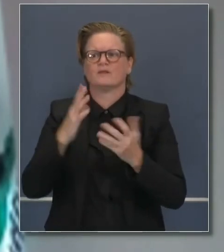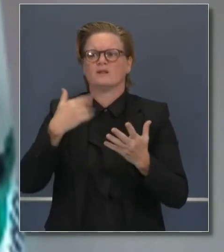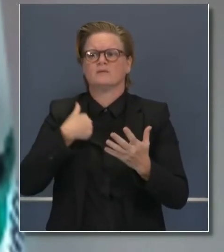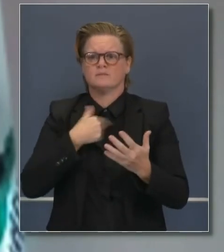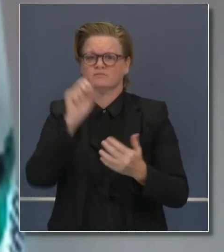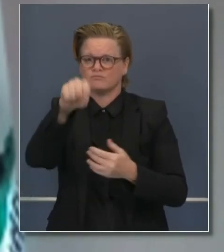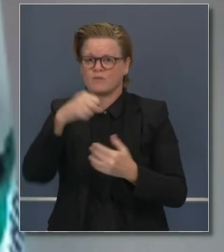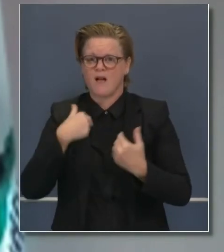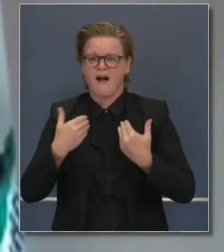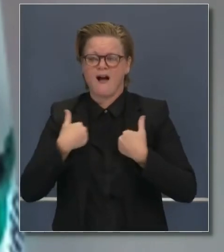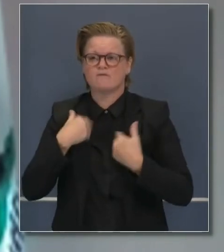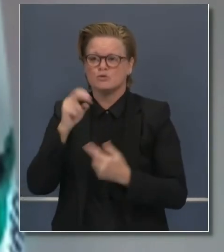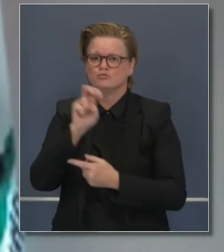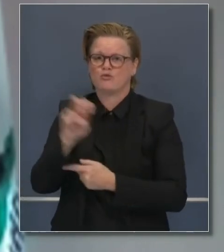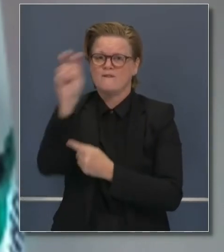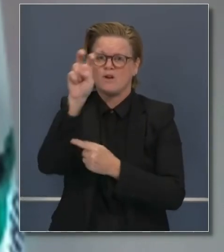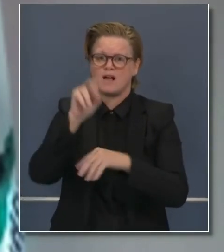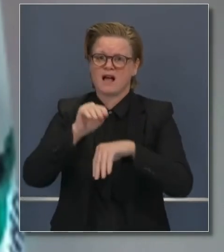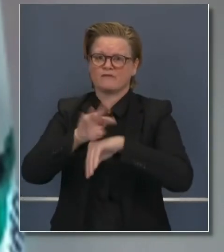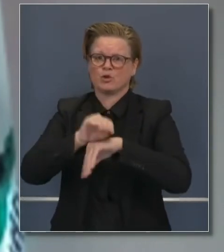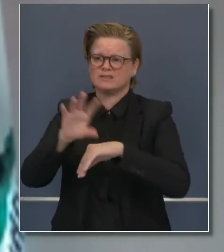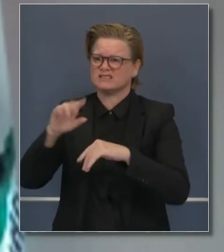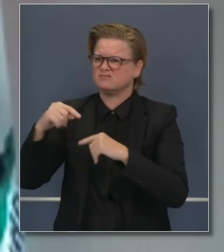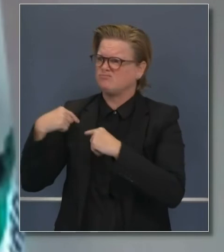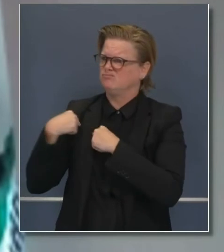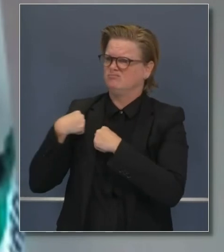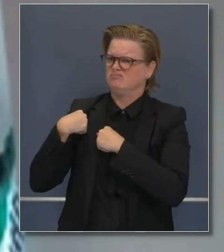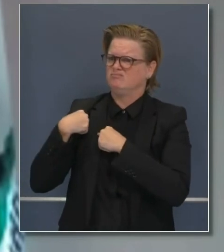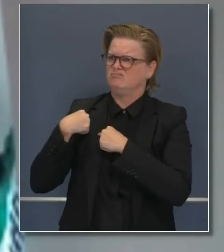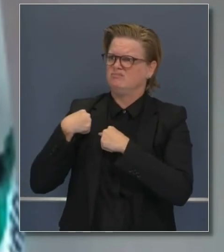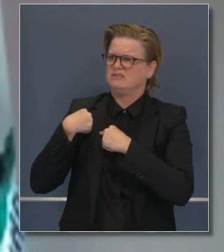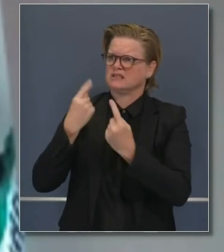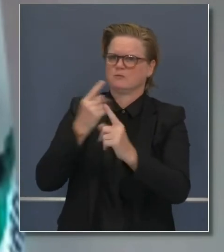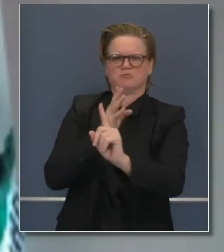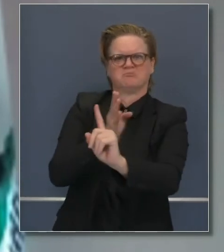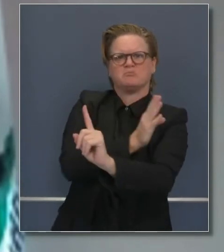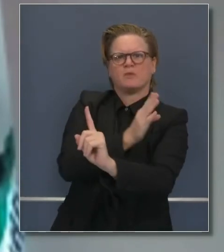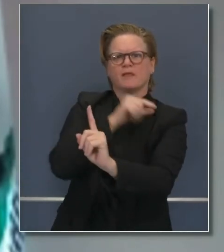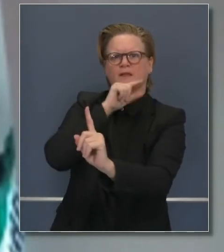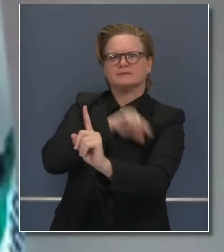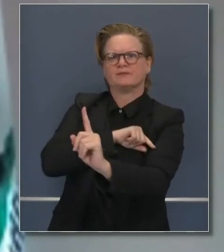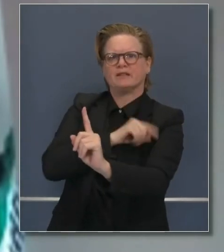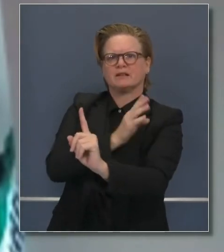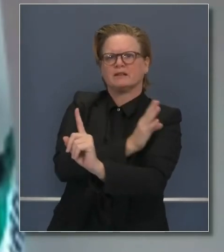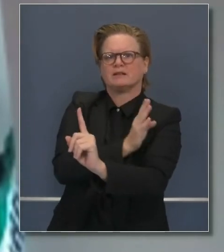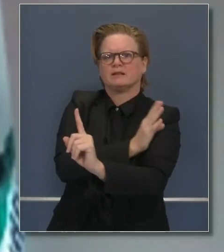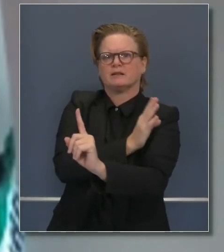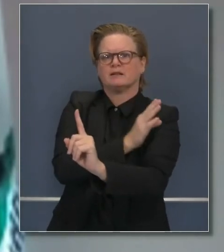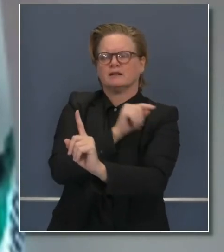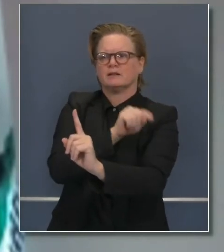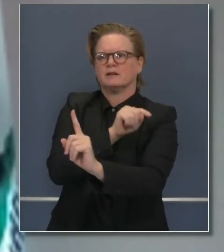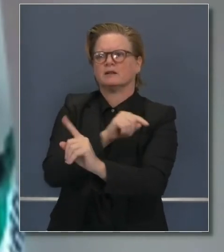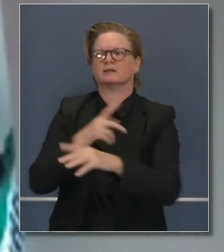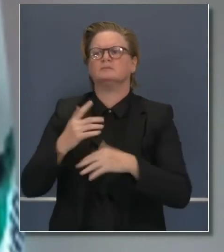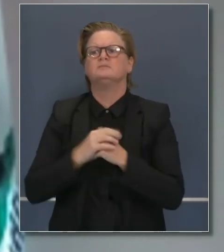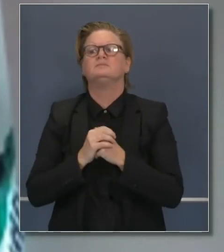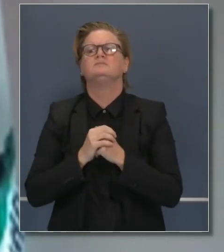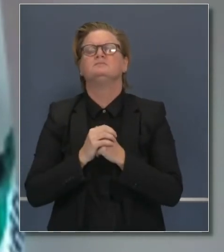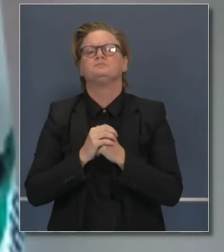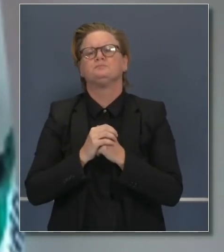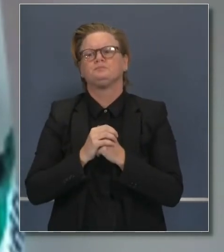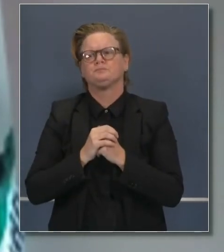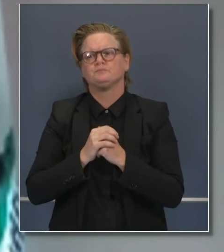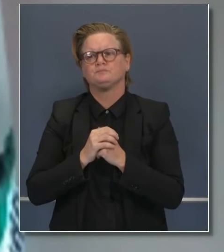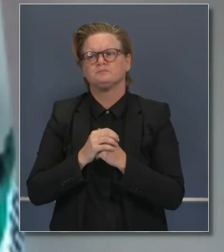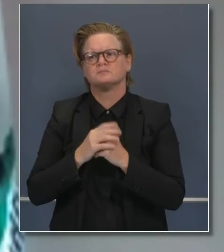bit before the Thanksgiving holiday, leading up to these important weeks when people expect to move around and travel,